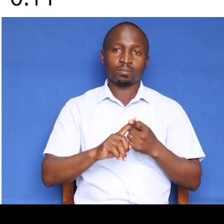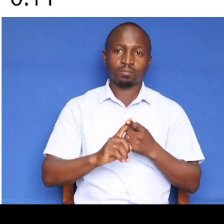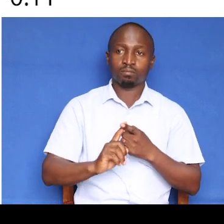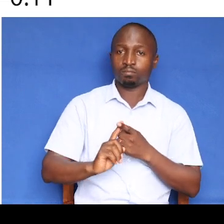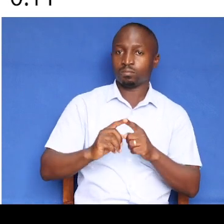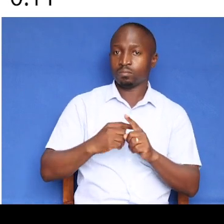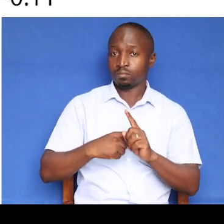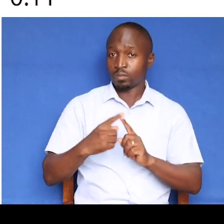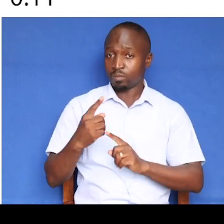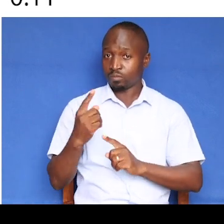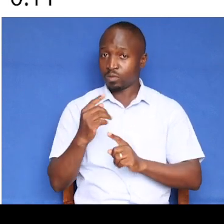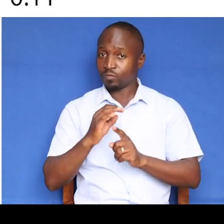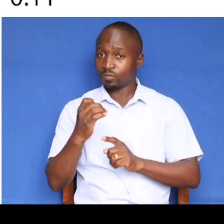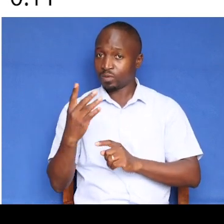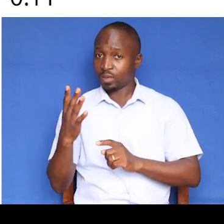1,500 there plus